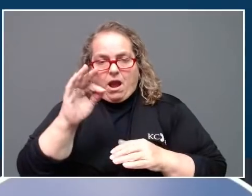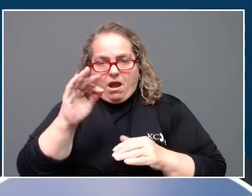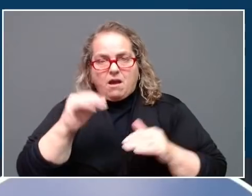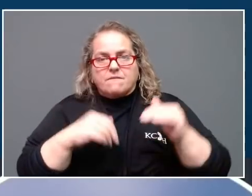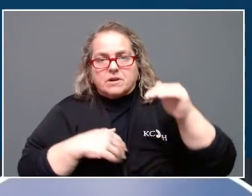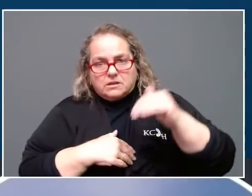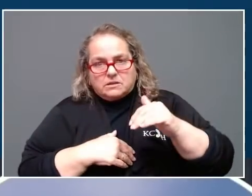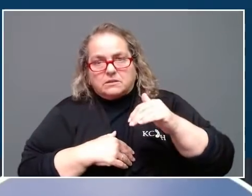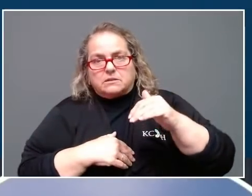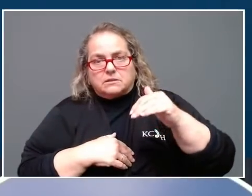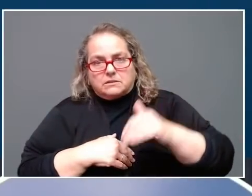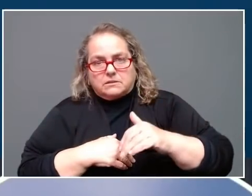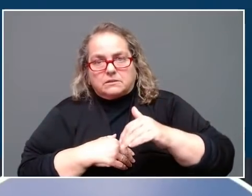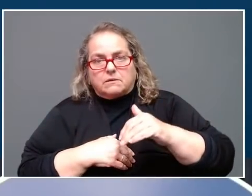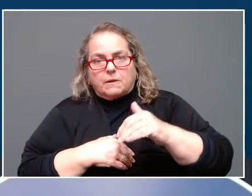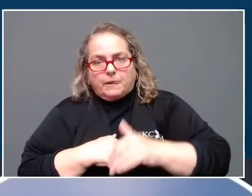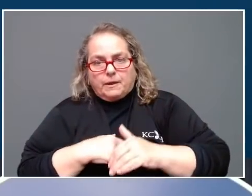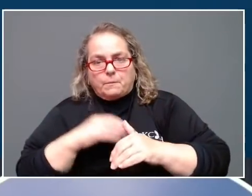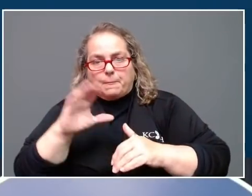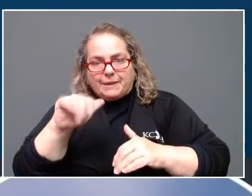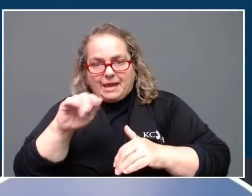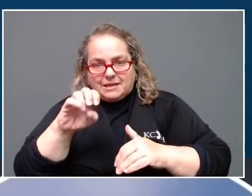cases. Now